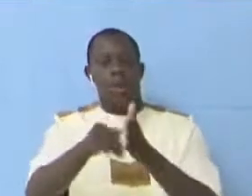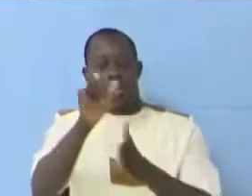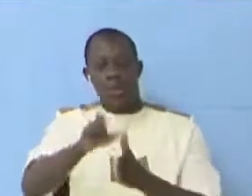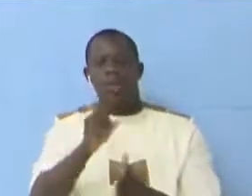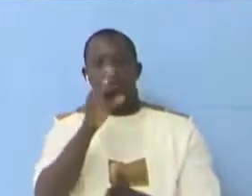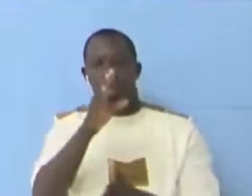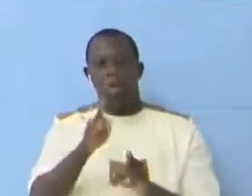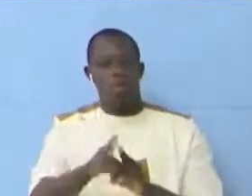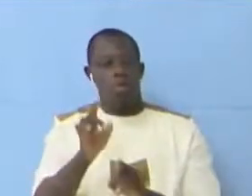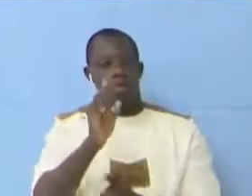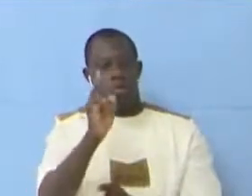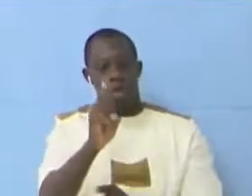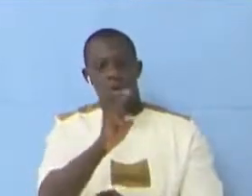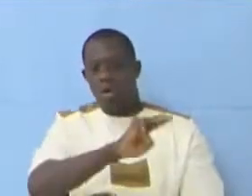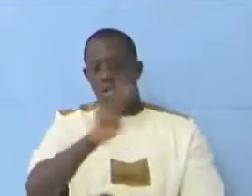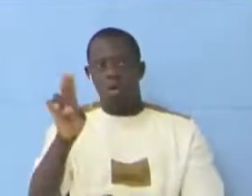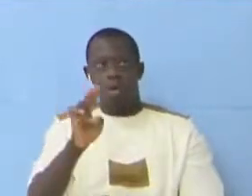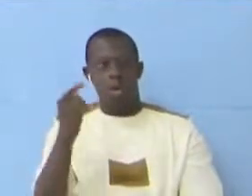said.